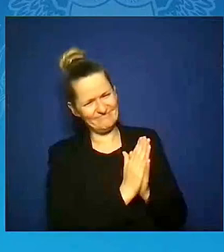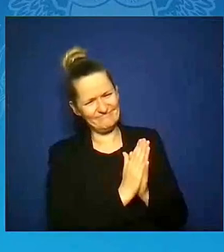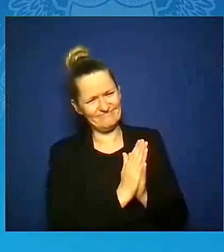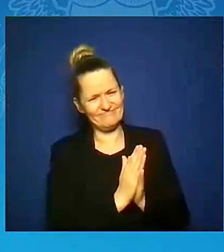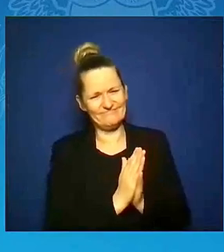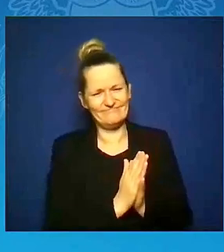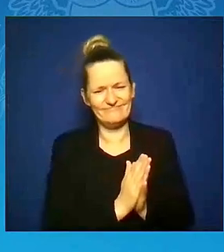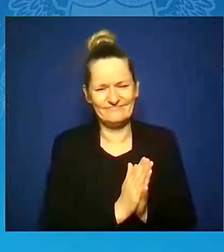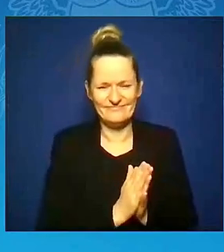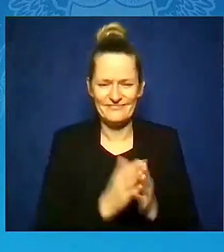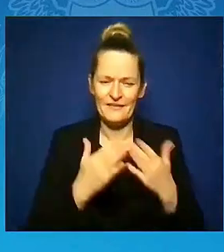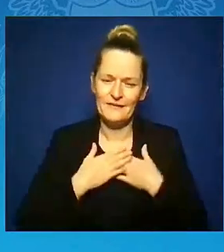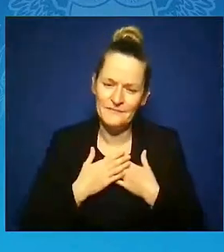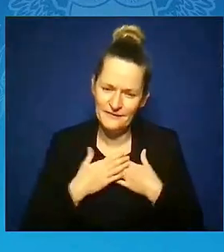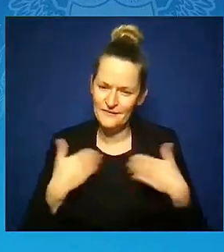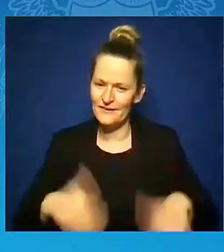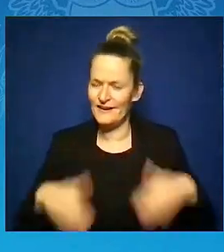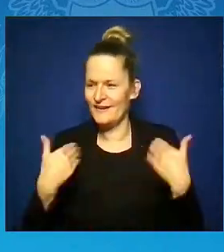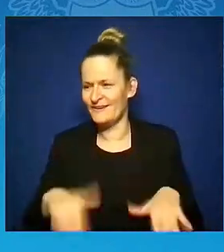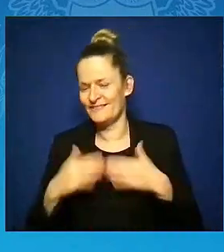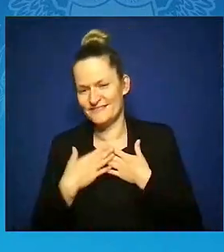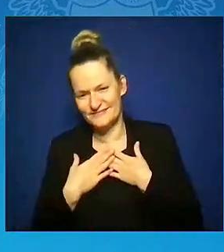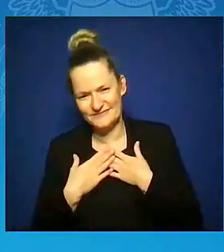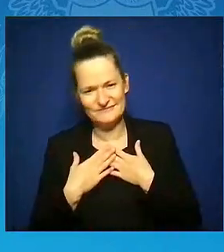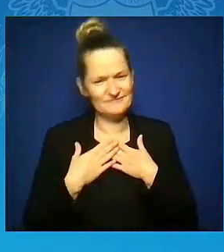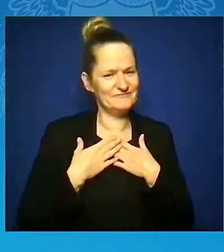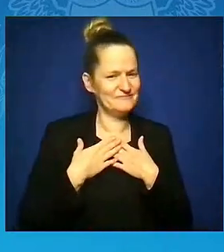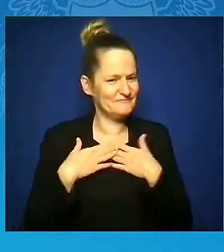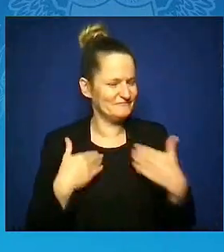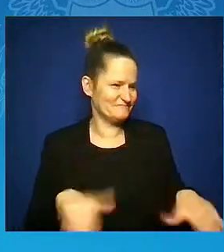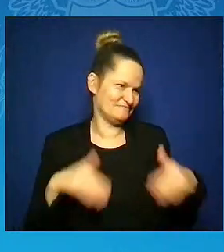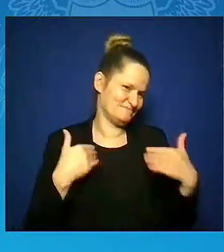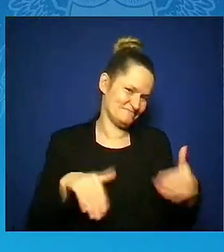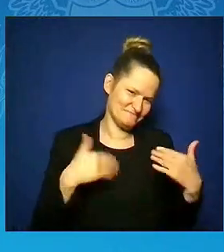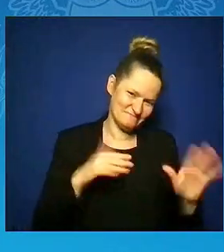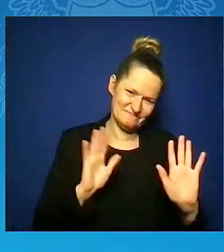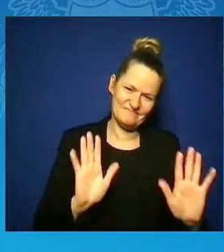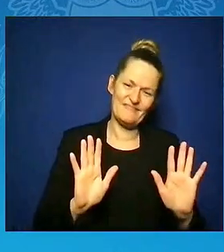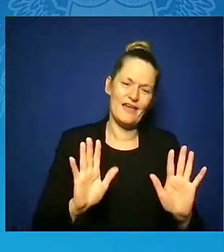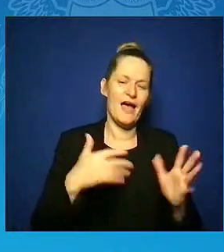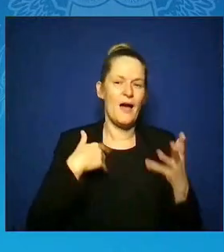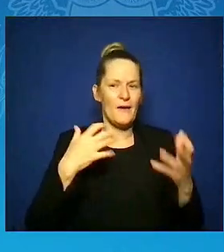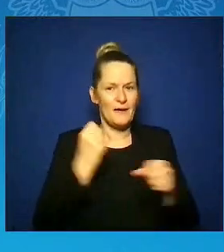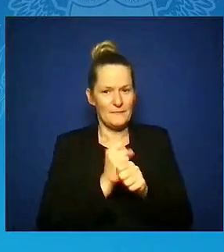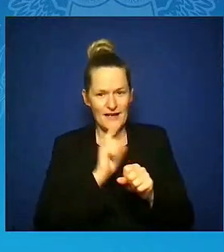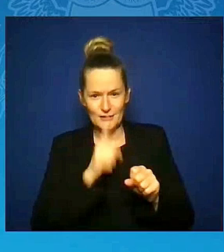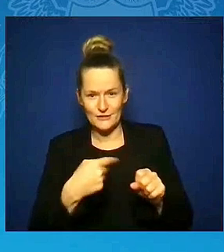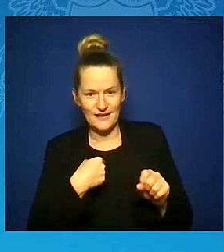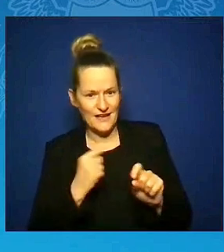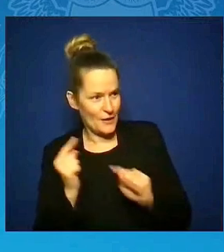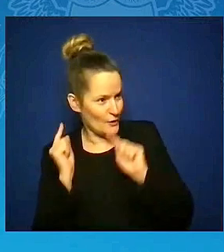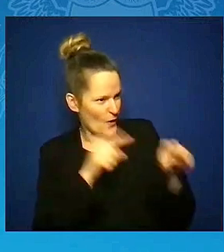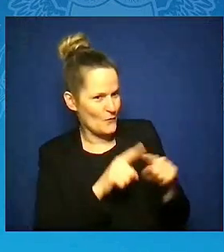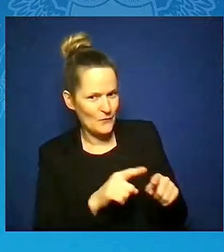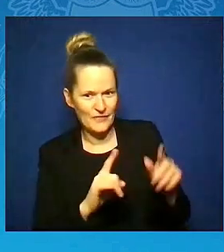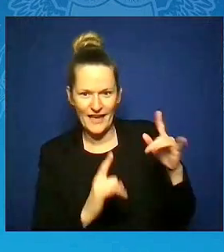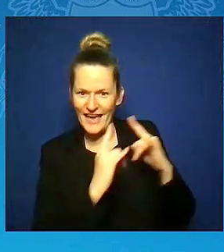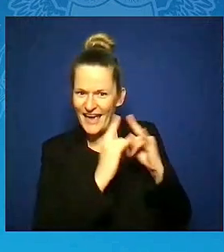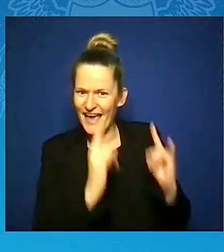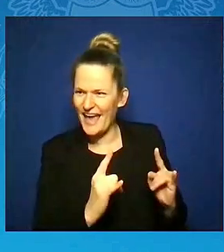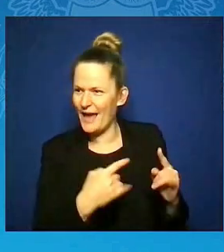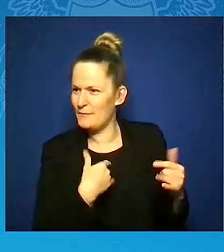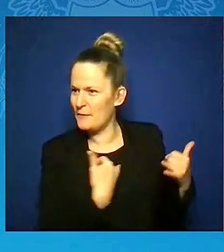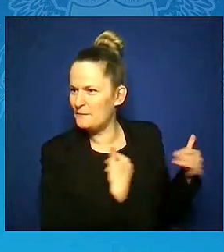So I'm gonna make sure I pull up to the camp, and you know, we're gonna make sure we play basketball, have some fun things, and at the same time it's gun prevention